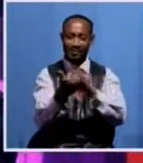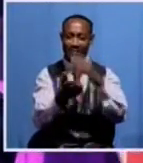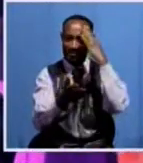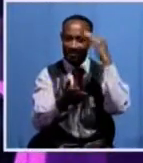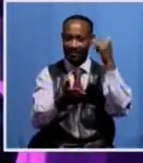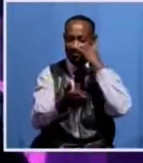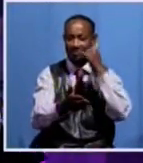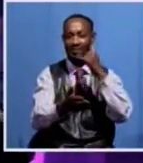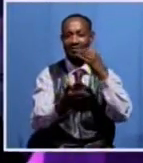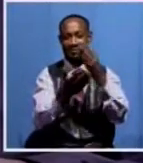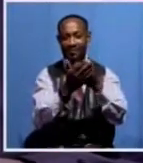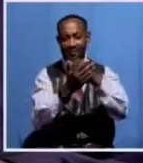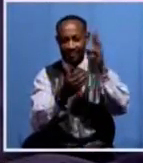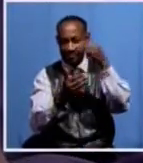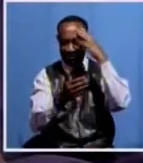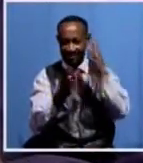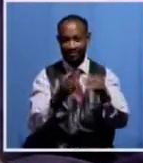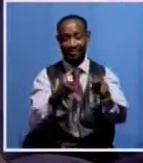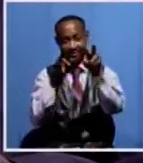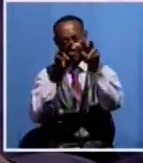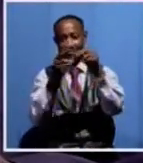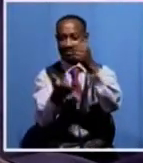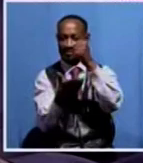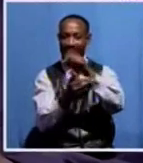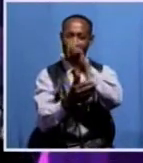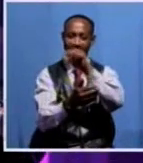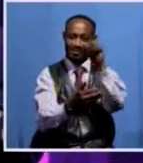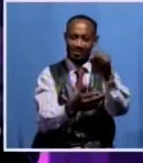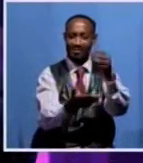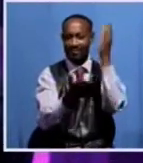Minister of Finance, looking at the budget, 2020